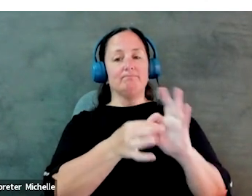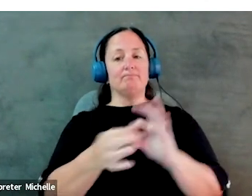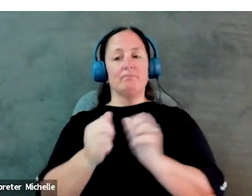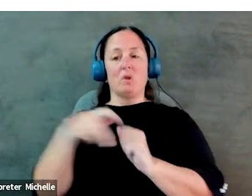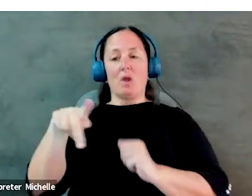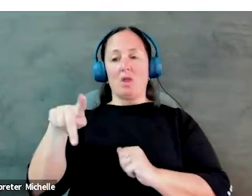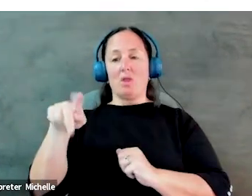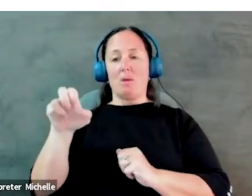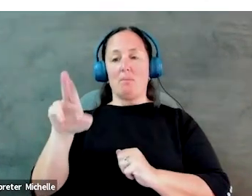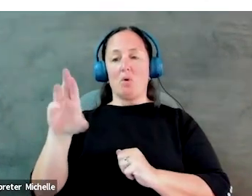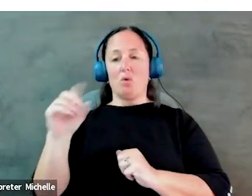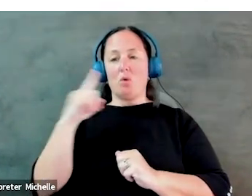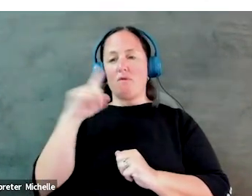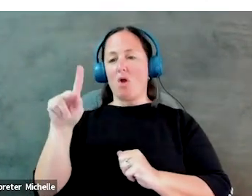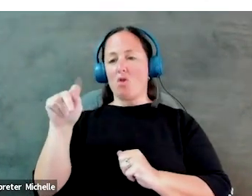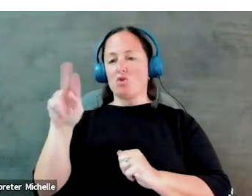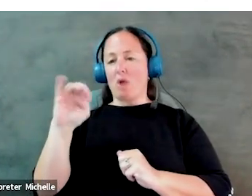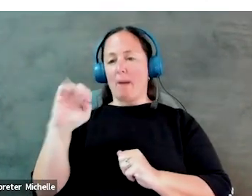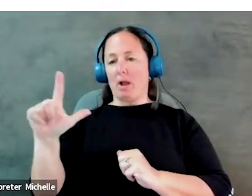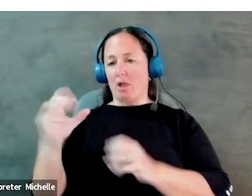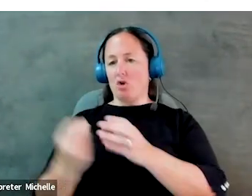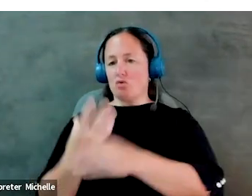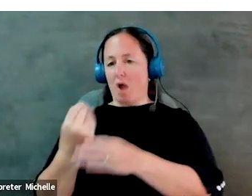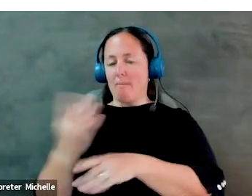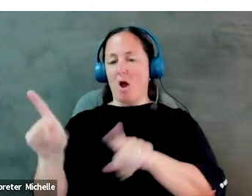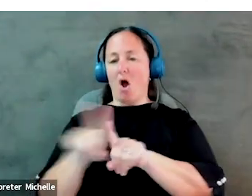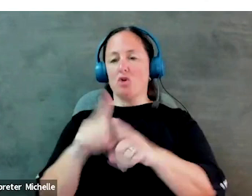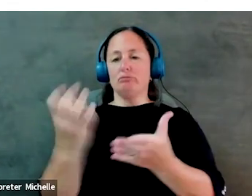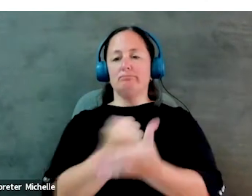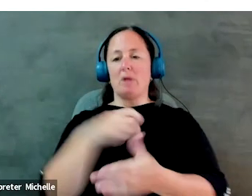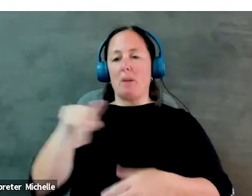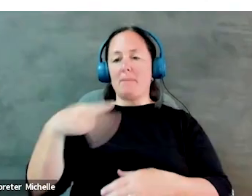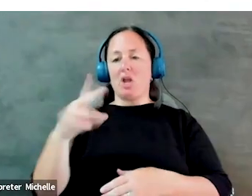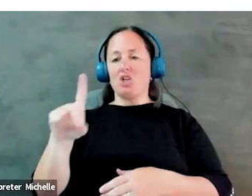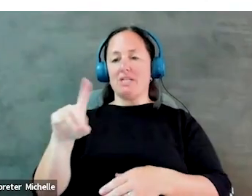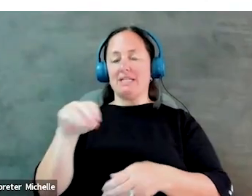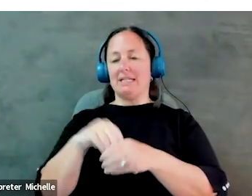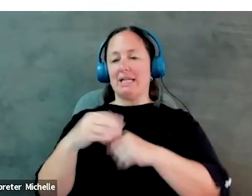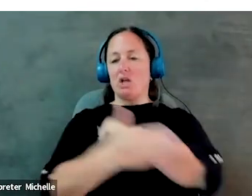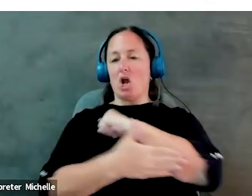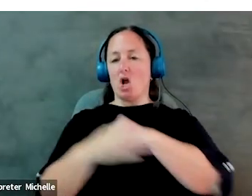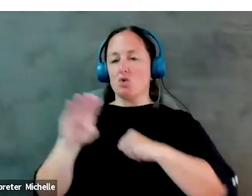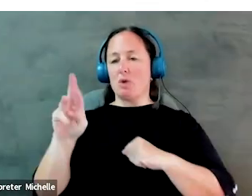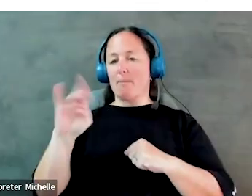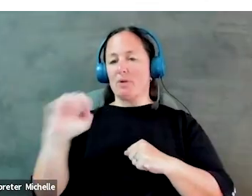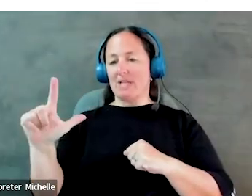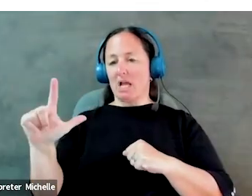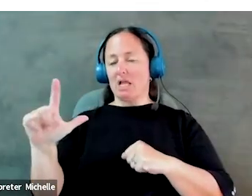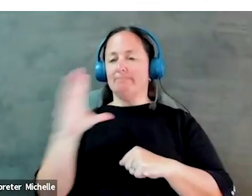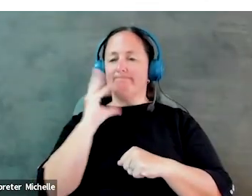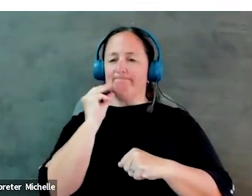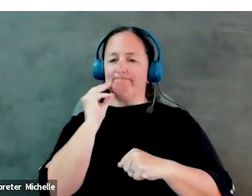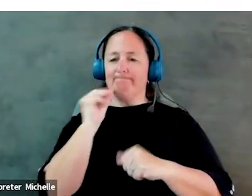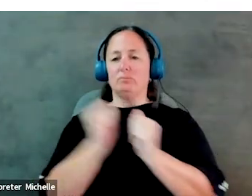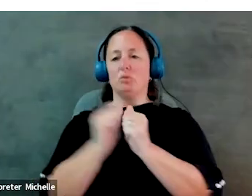Martin, Peru, of the tropical crop. He's also doing his PhD in Brazil. He has a lot of experience working with